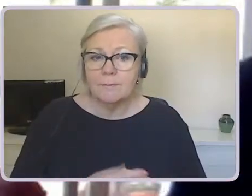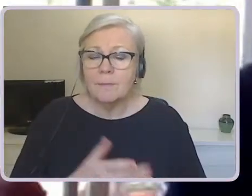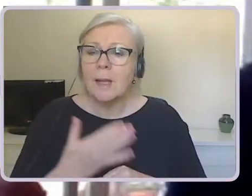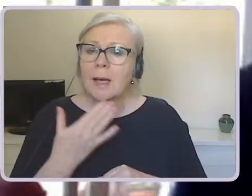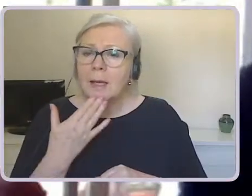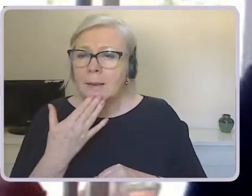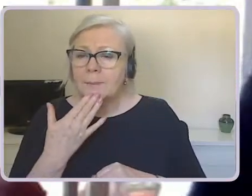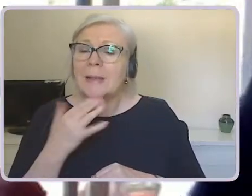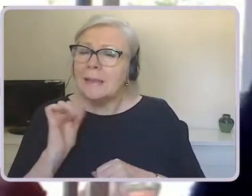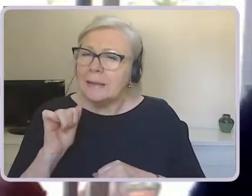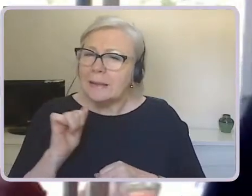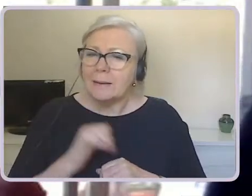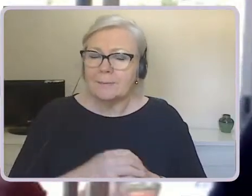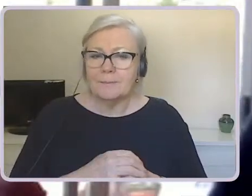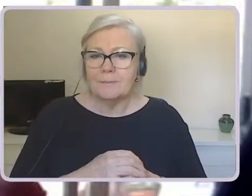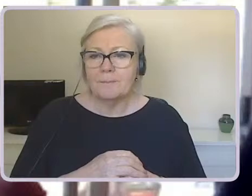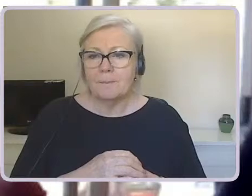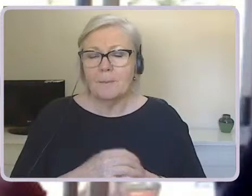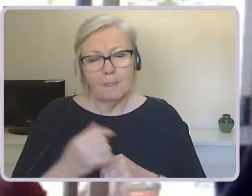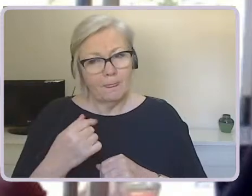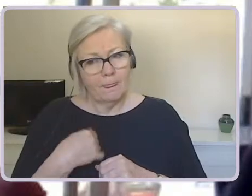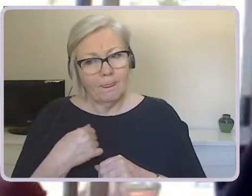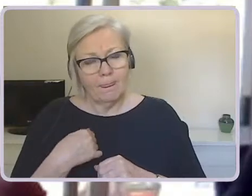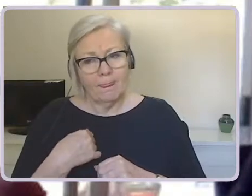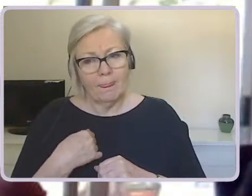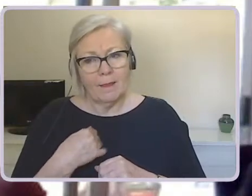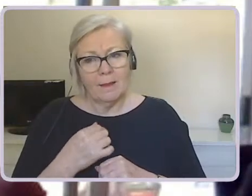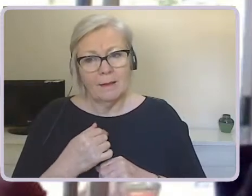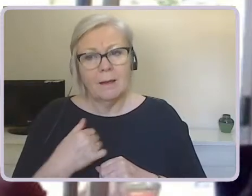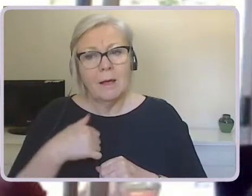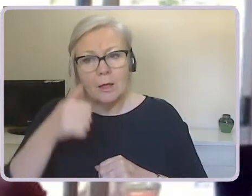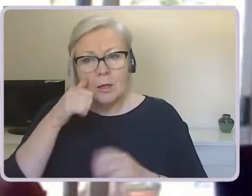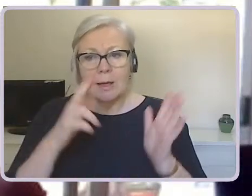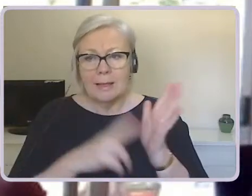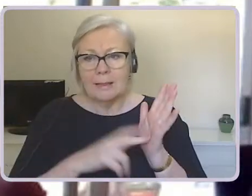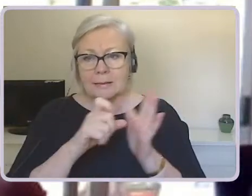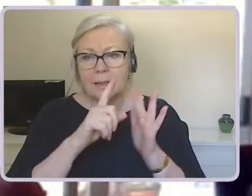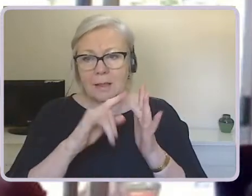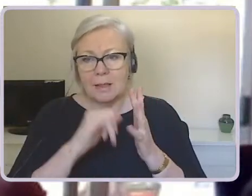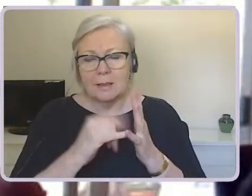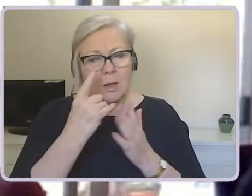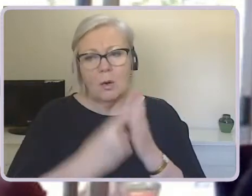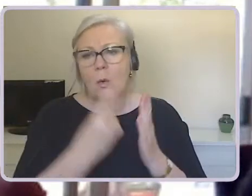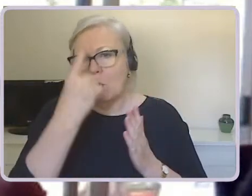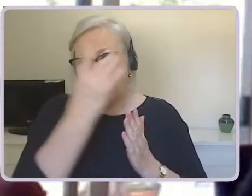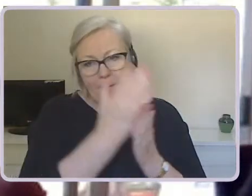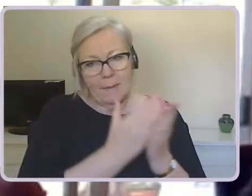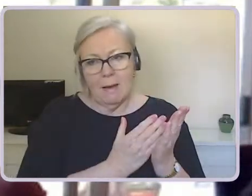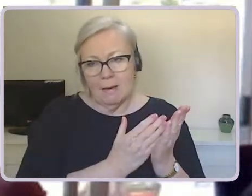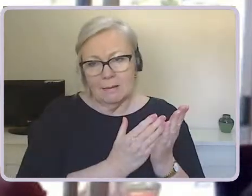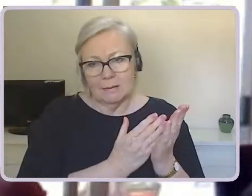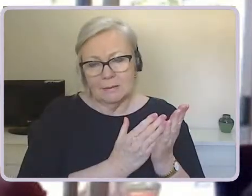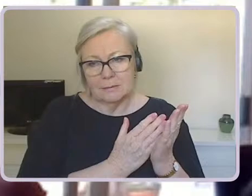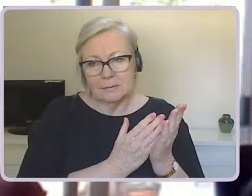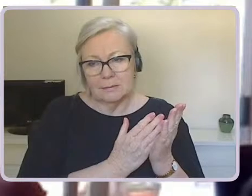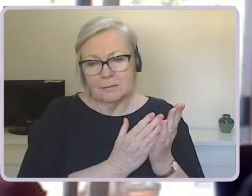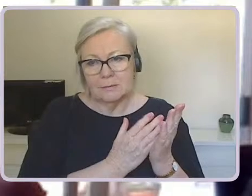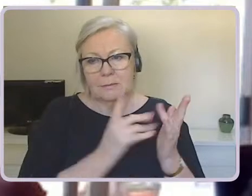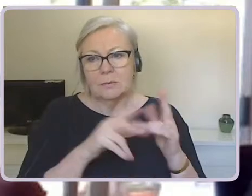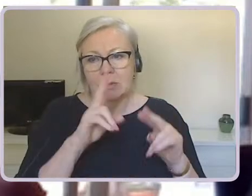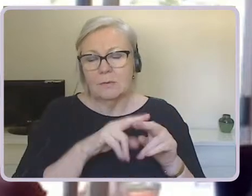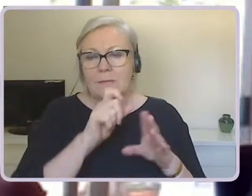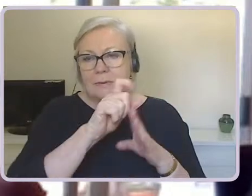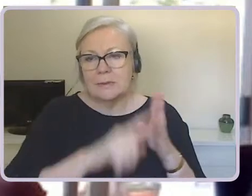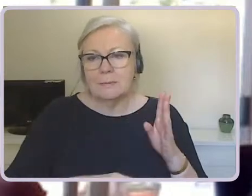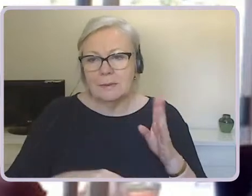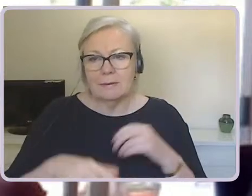Yeah, look, I know the NDIS is only one part of the disability sector,